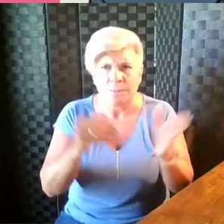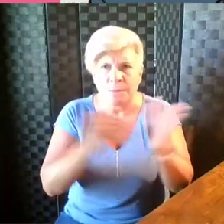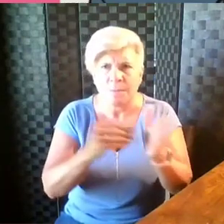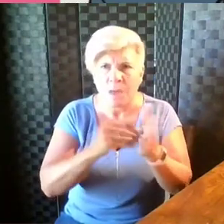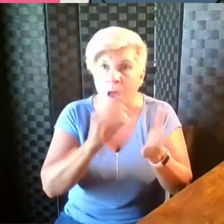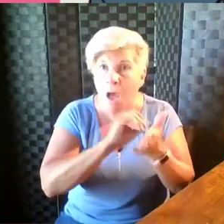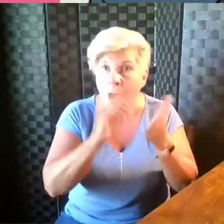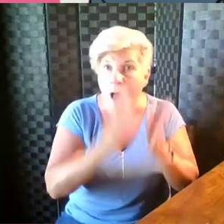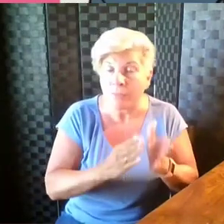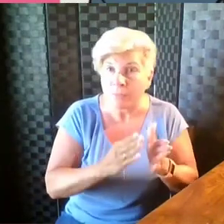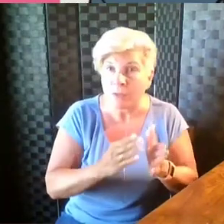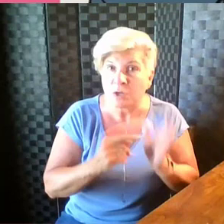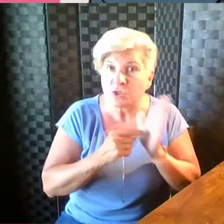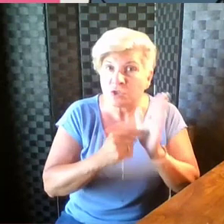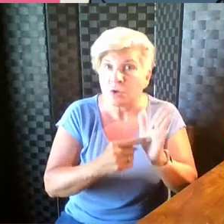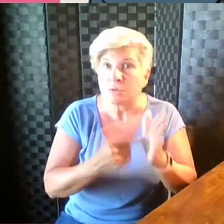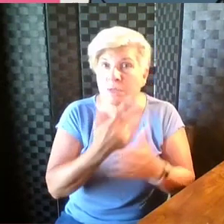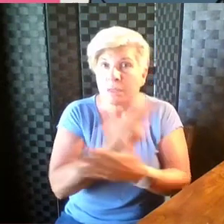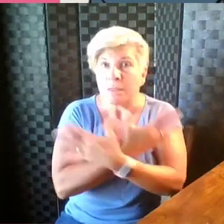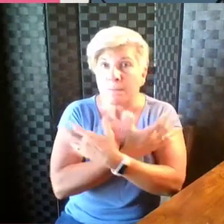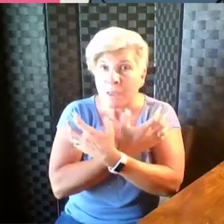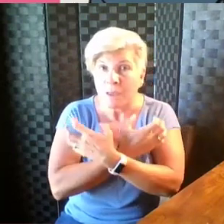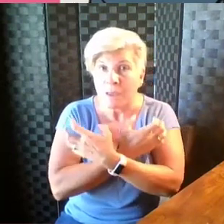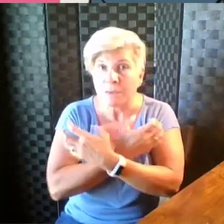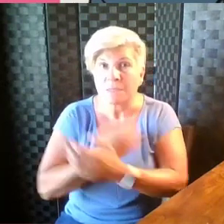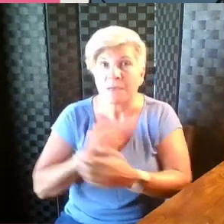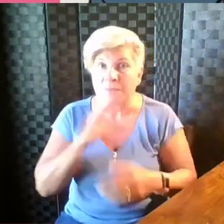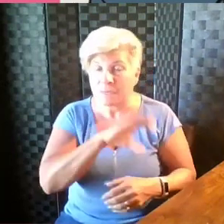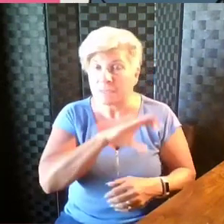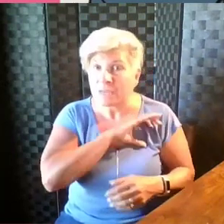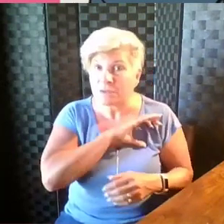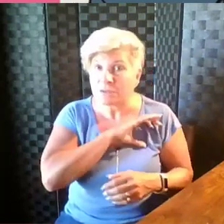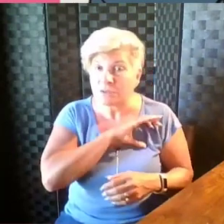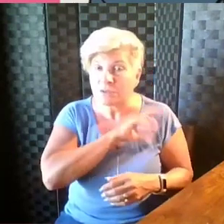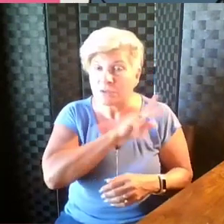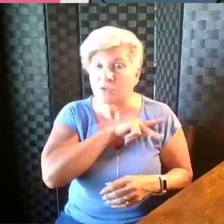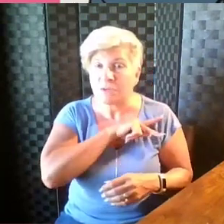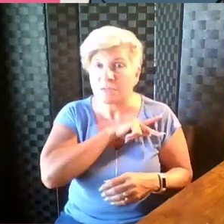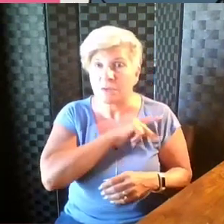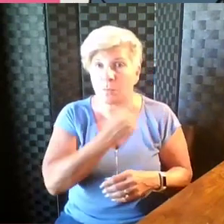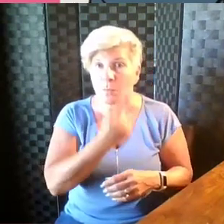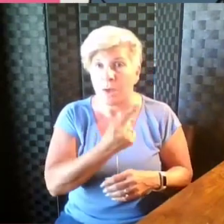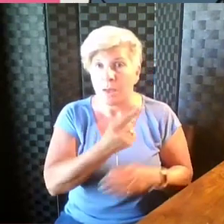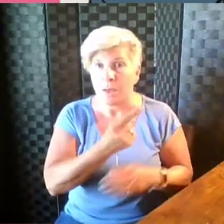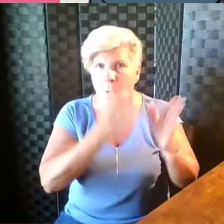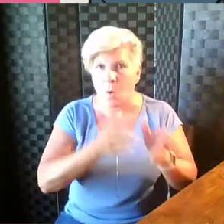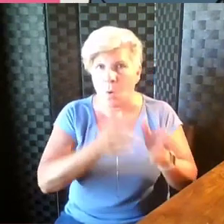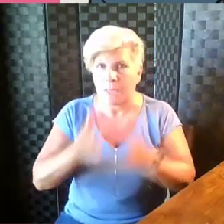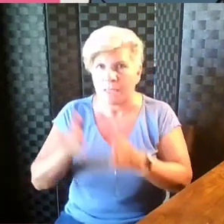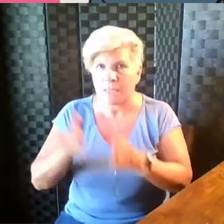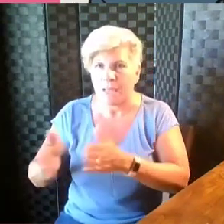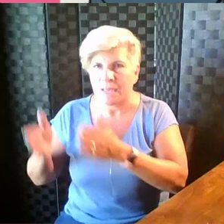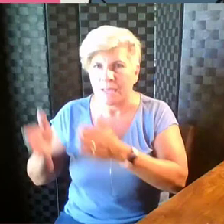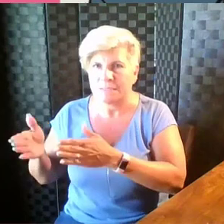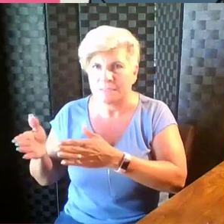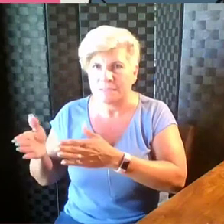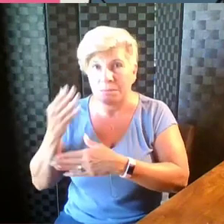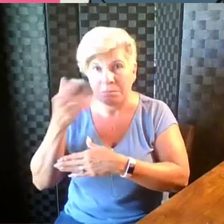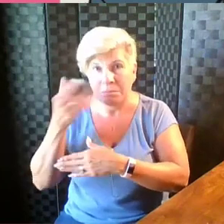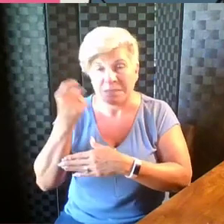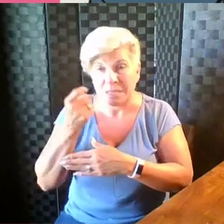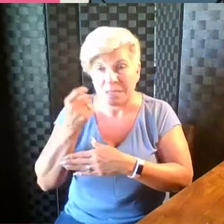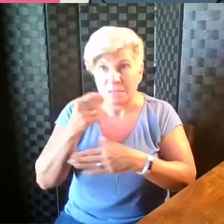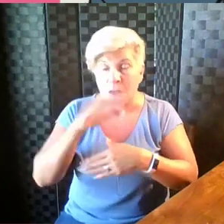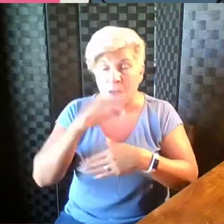bears have some character traits. 1, they're organized because their whole house had 3 of everything and it